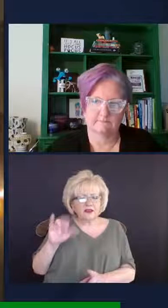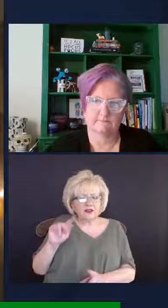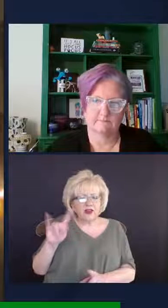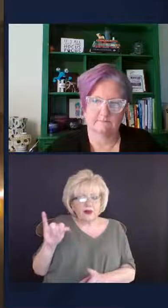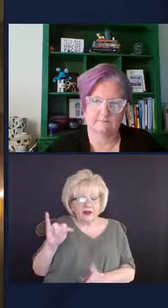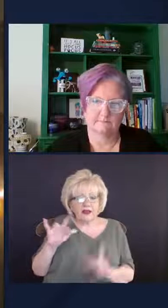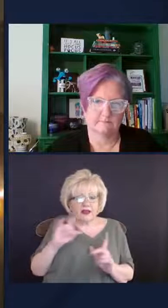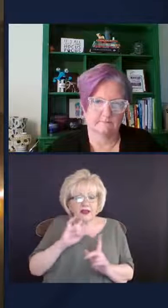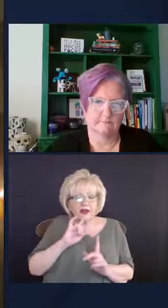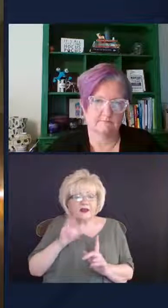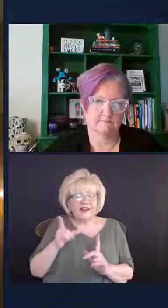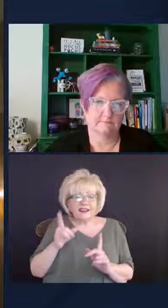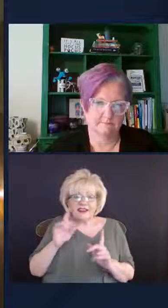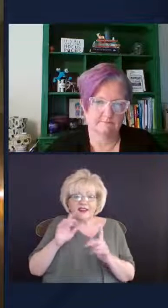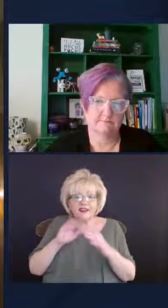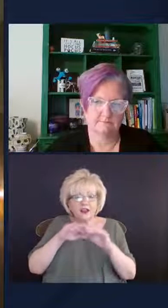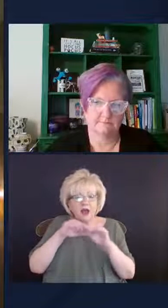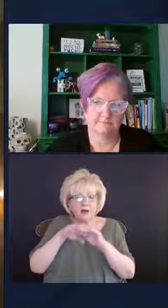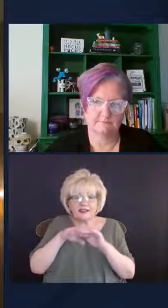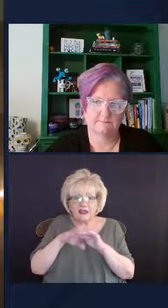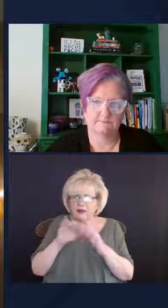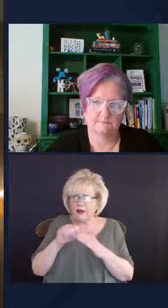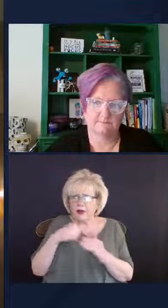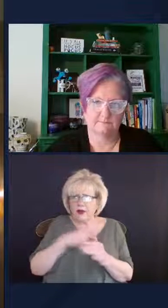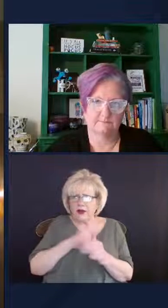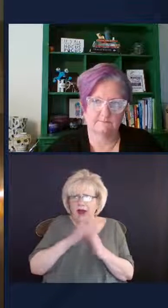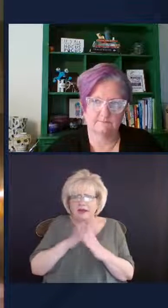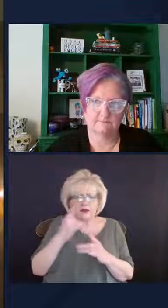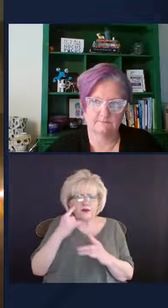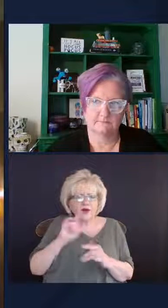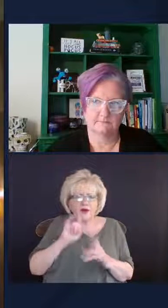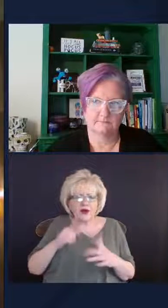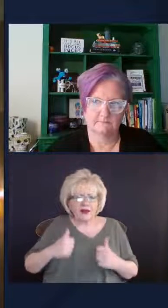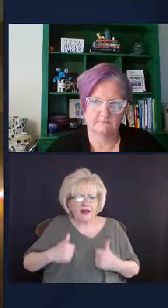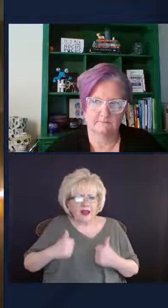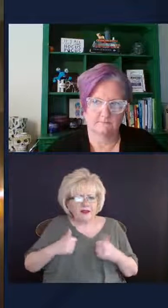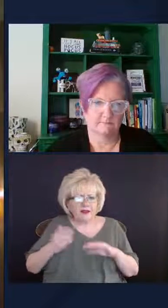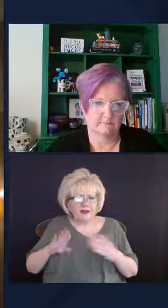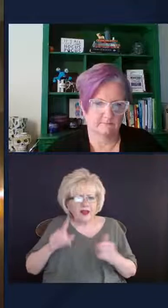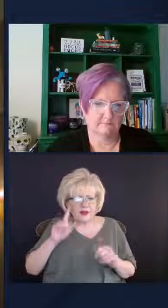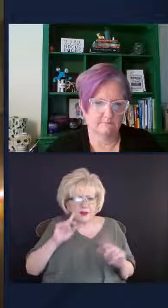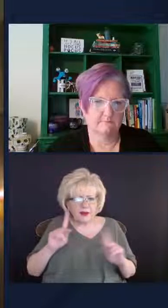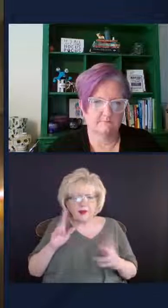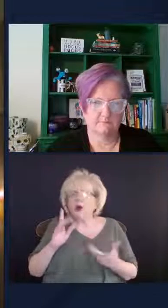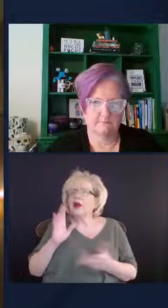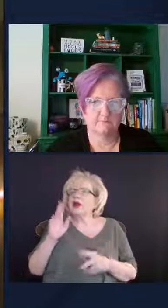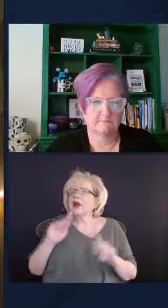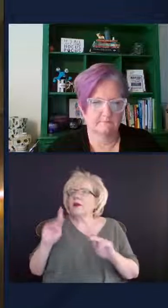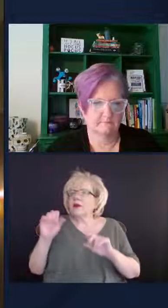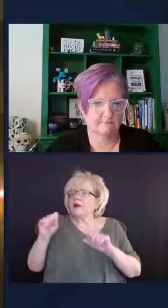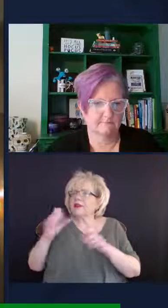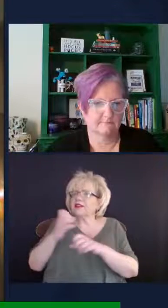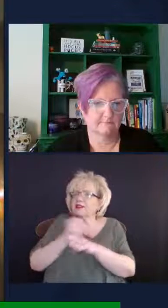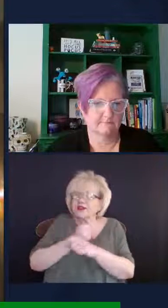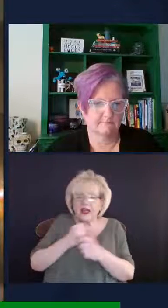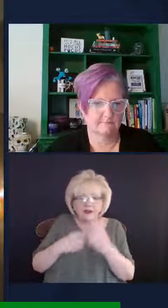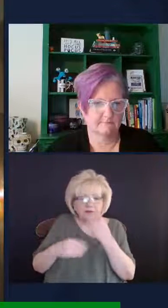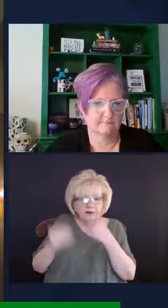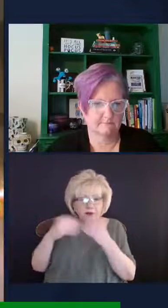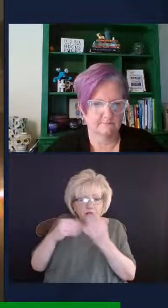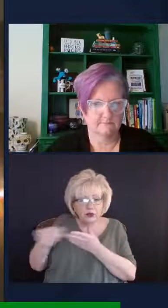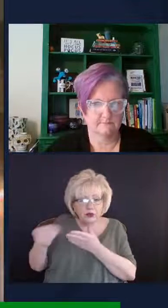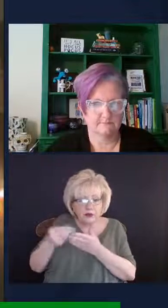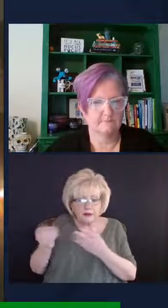for are life and death for people. Mhm. Our people's ability to get groceries, to go get their hair cut, to